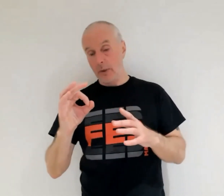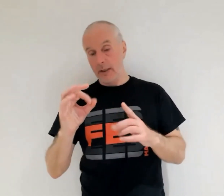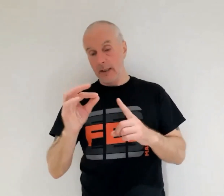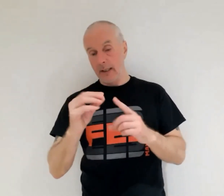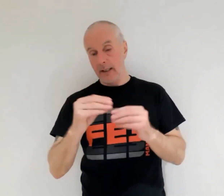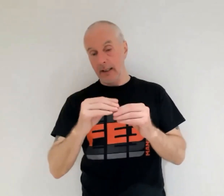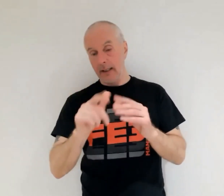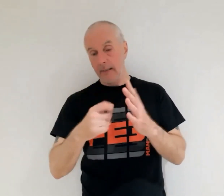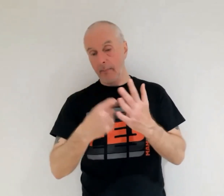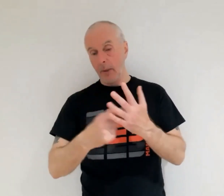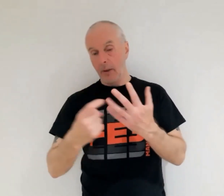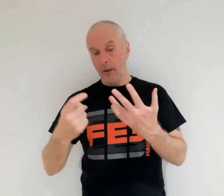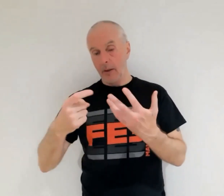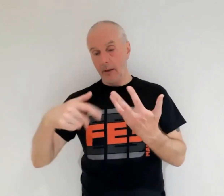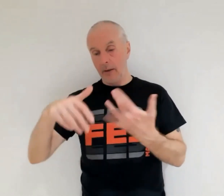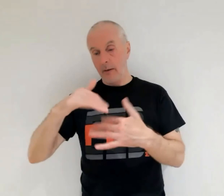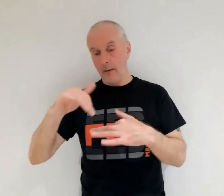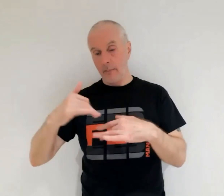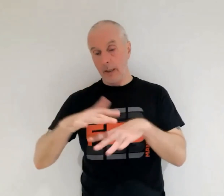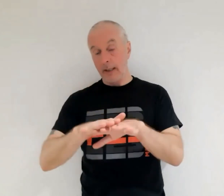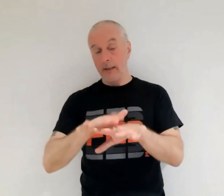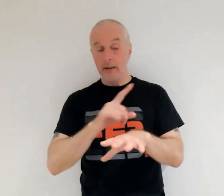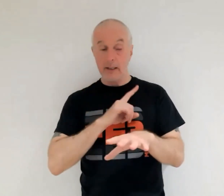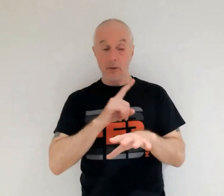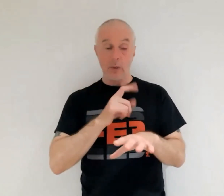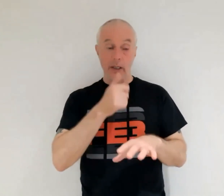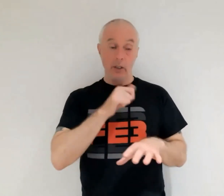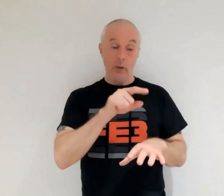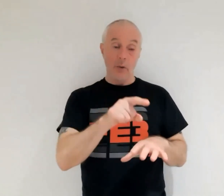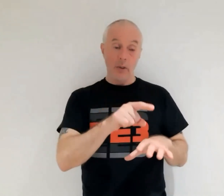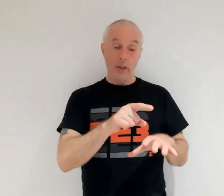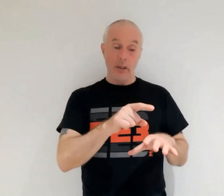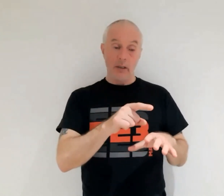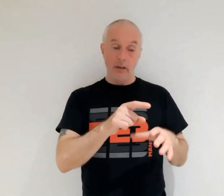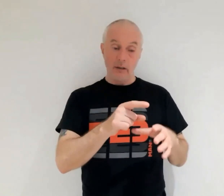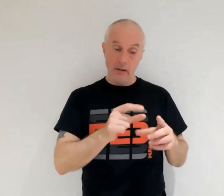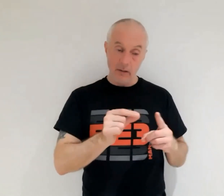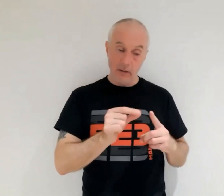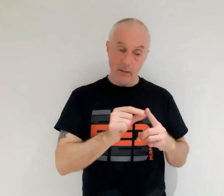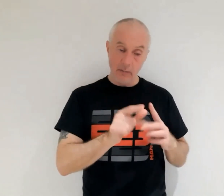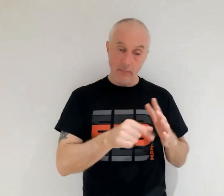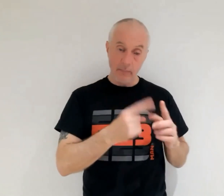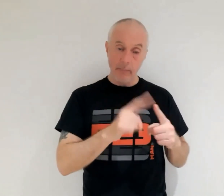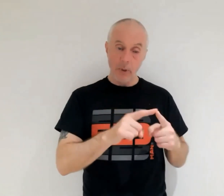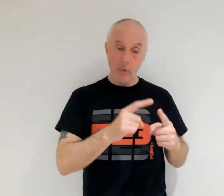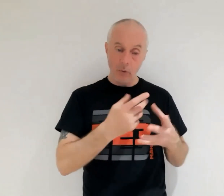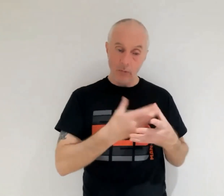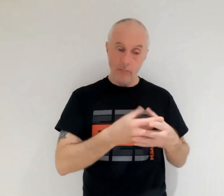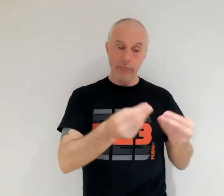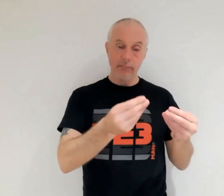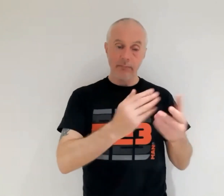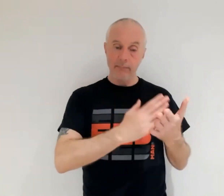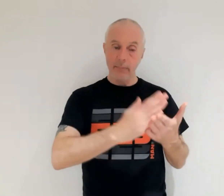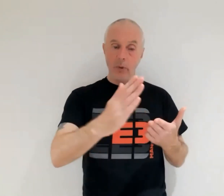we chose to use pure hydrogen. Sorry, I've forgotten the second part of the question. Be able to repeat